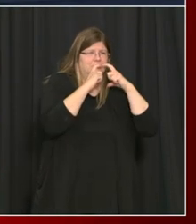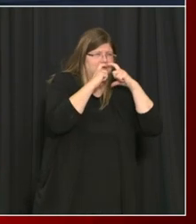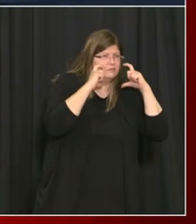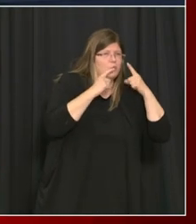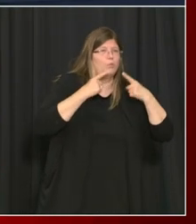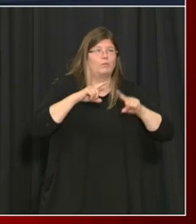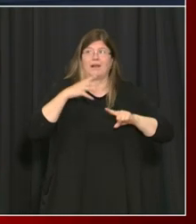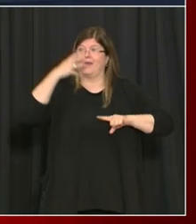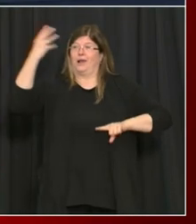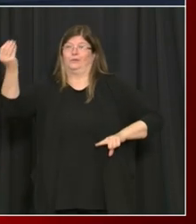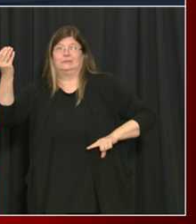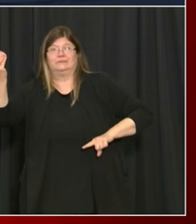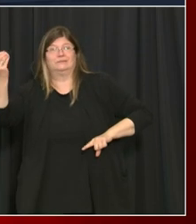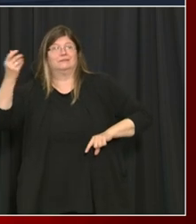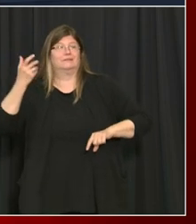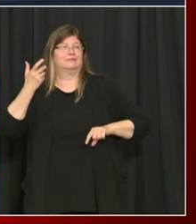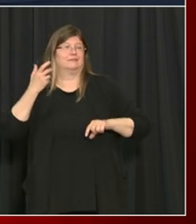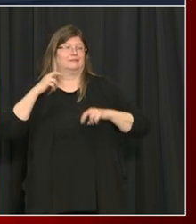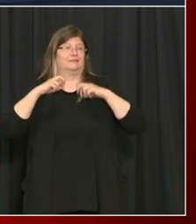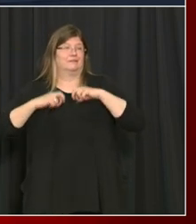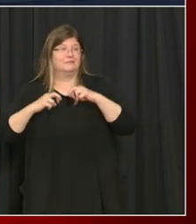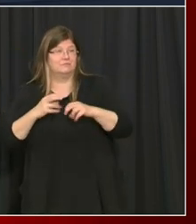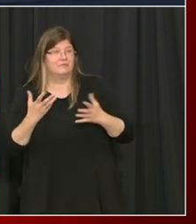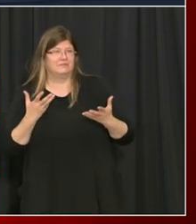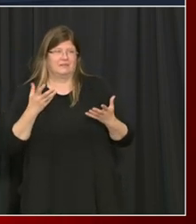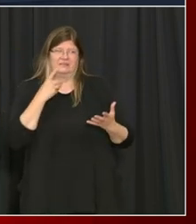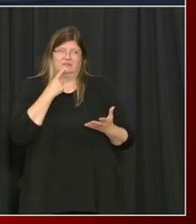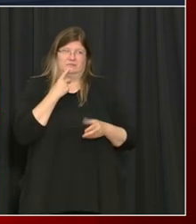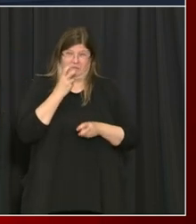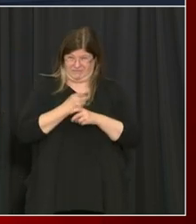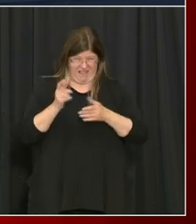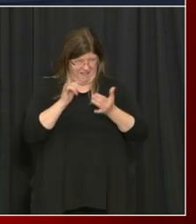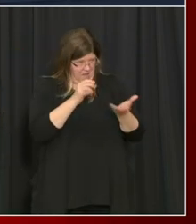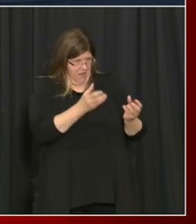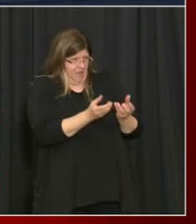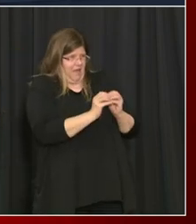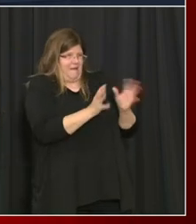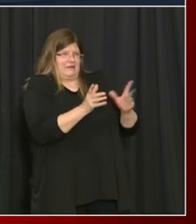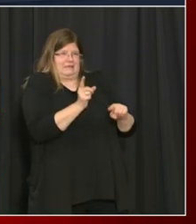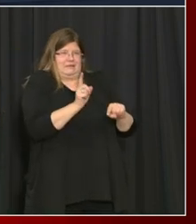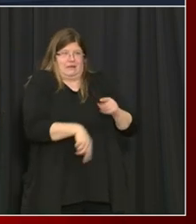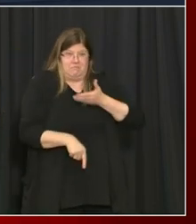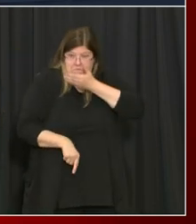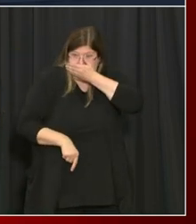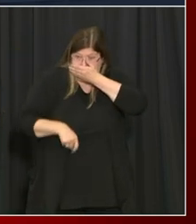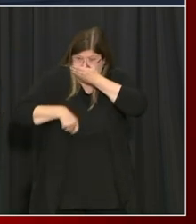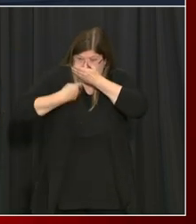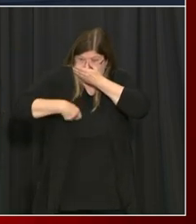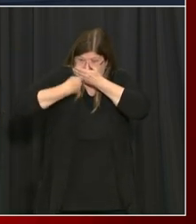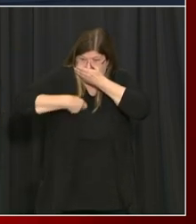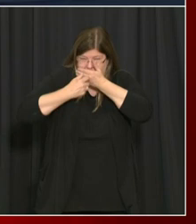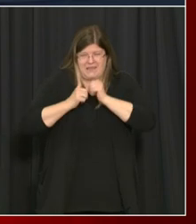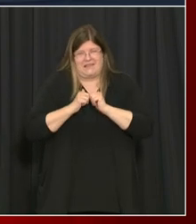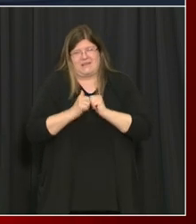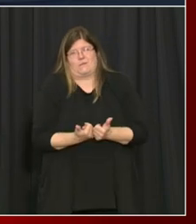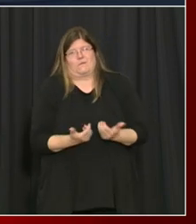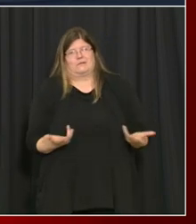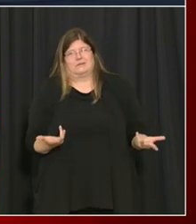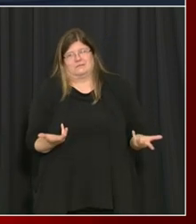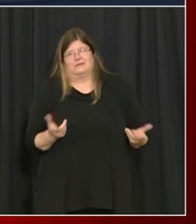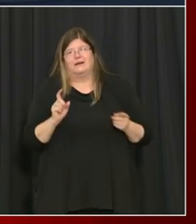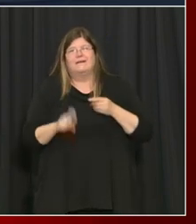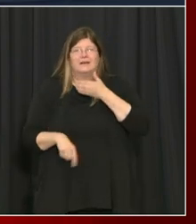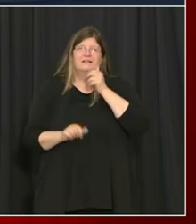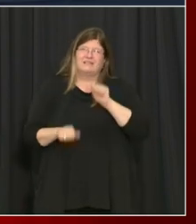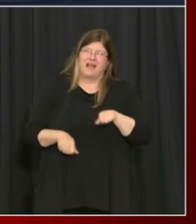dining, where we recognize that it is not possible to eat and wear a face mask at the same time, Finnet. But we do provide